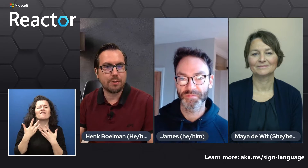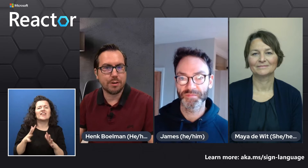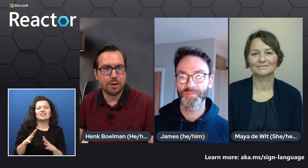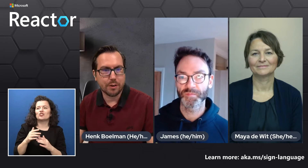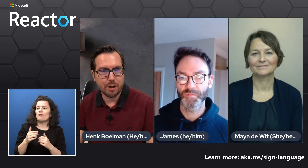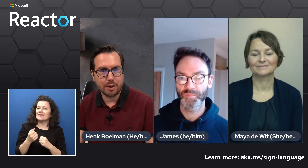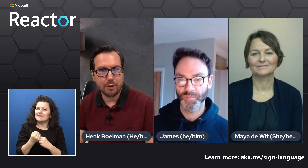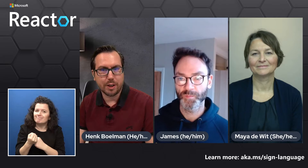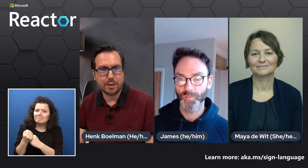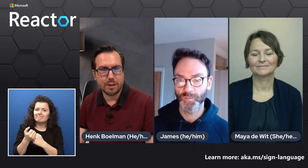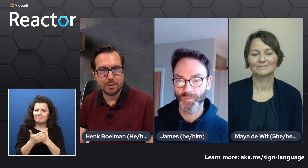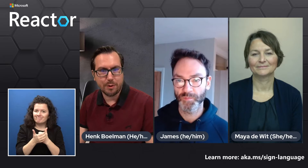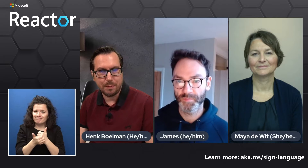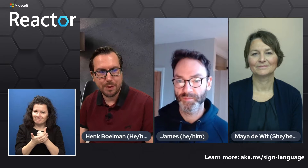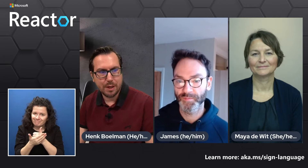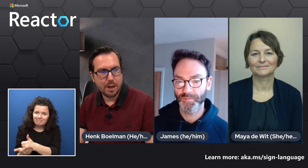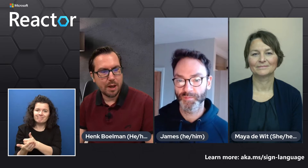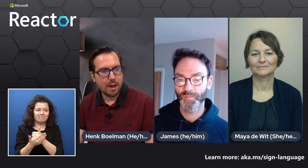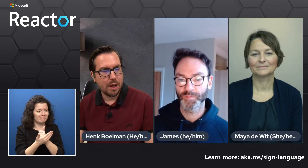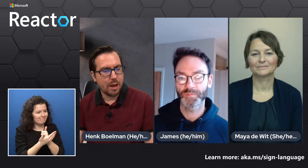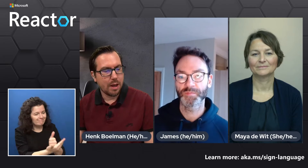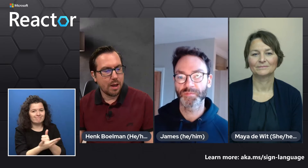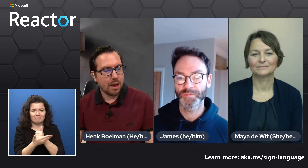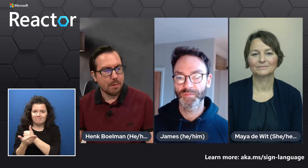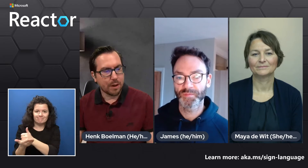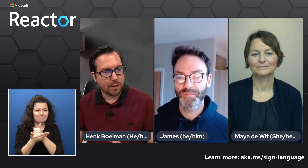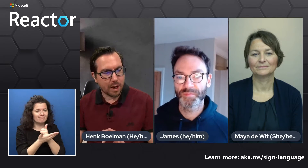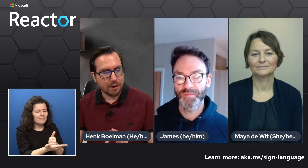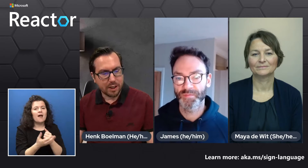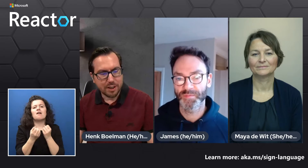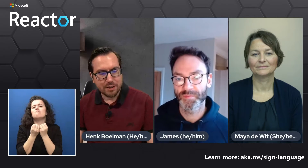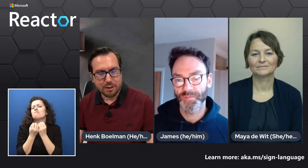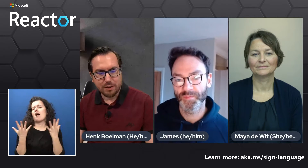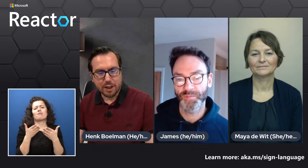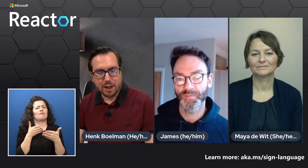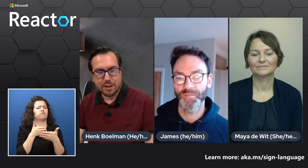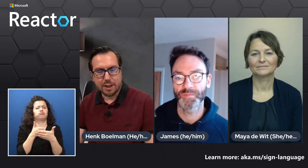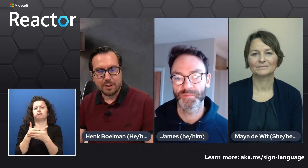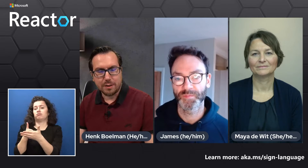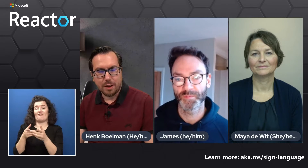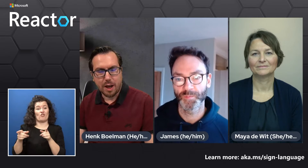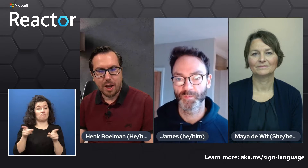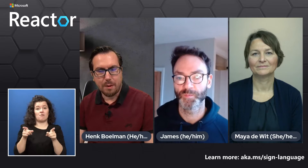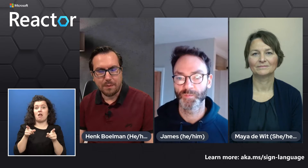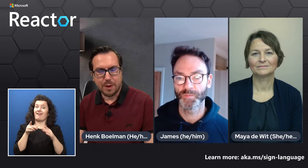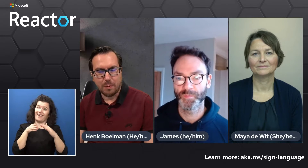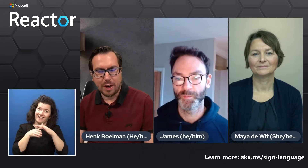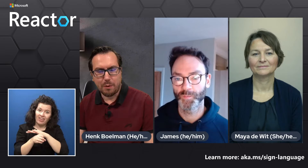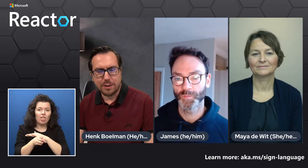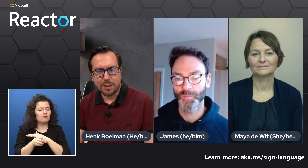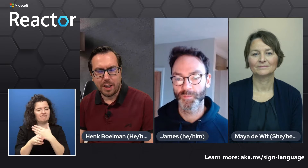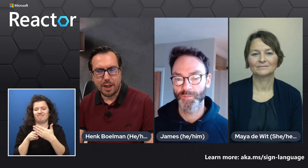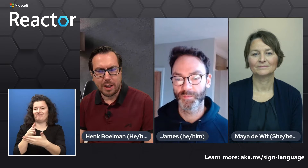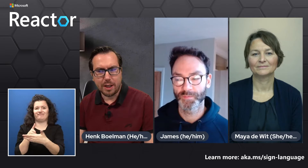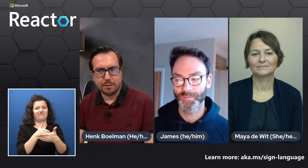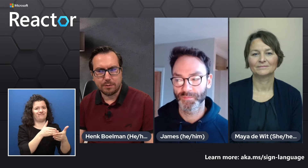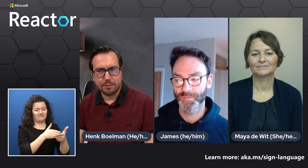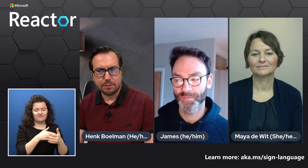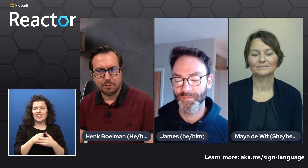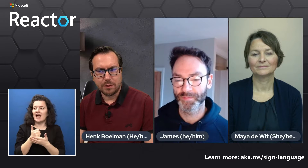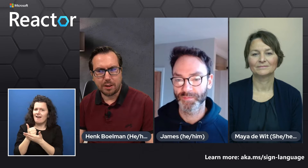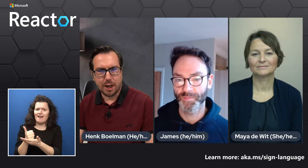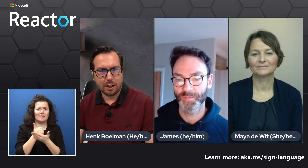because it was not accessible. But I really started realizing it when I was